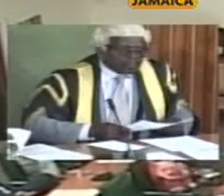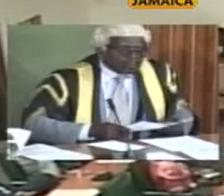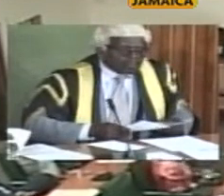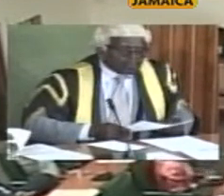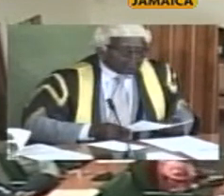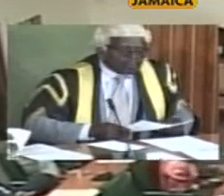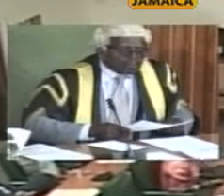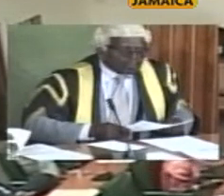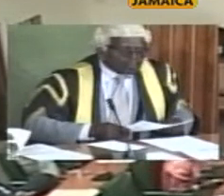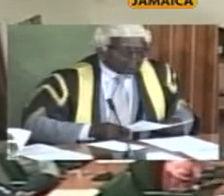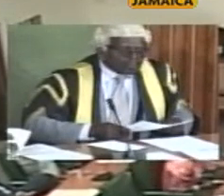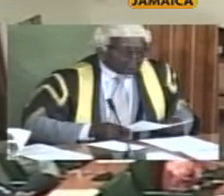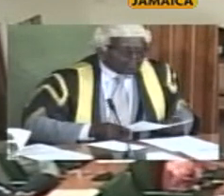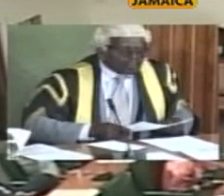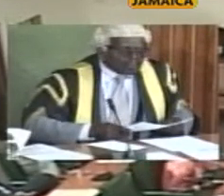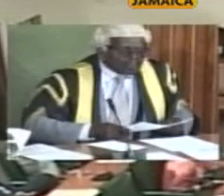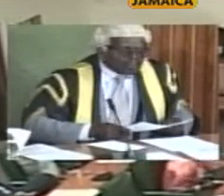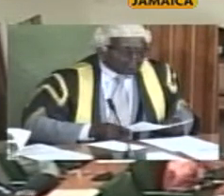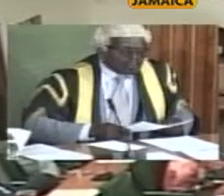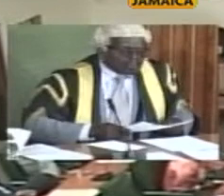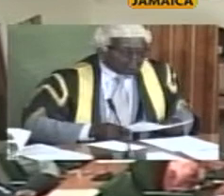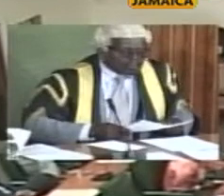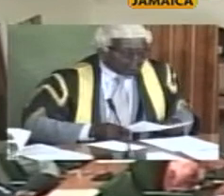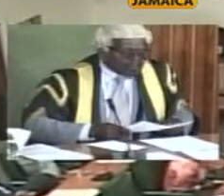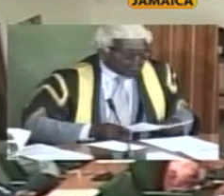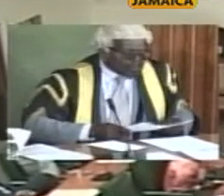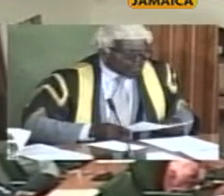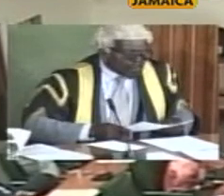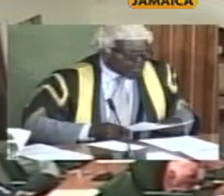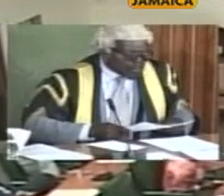Reporting Entities Regulation 2019 Resolution.